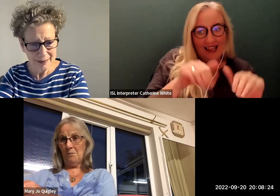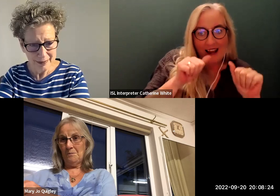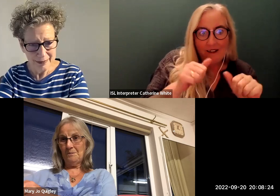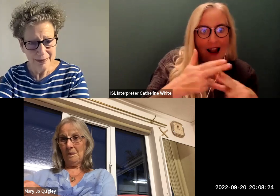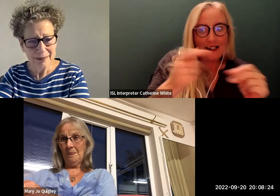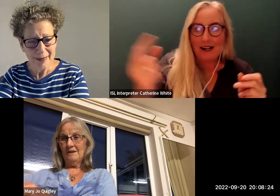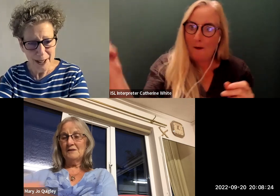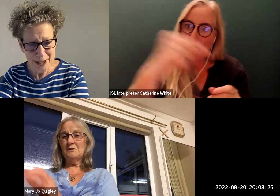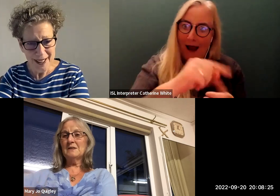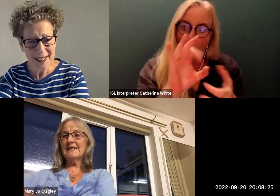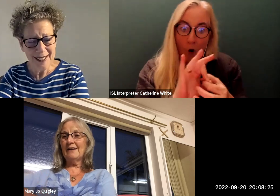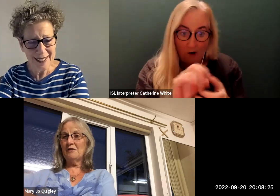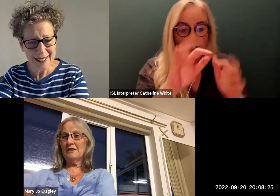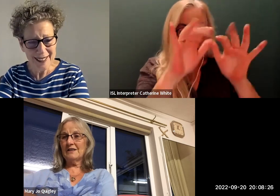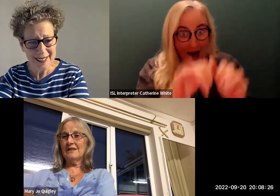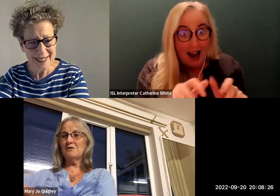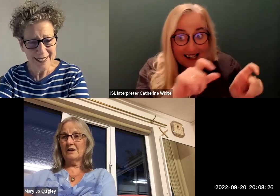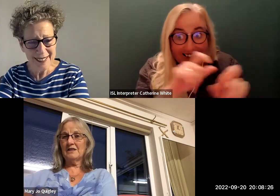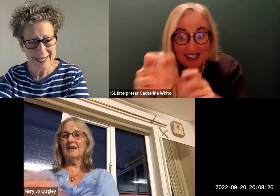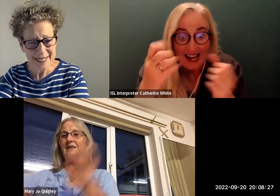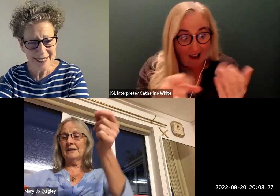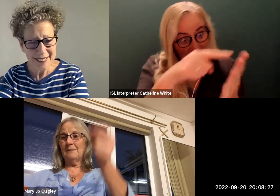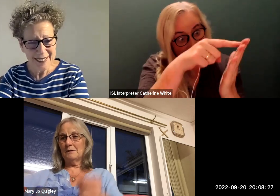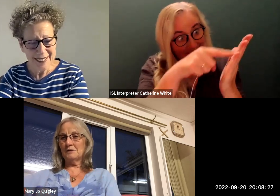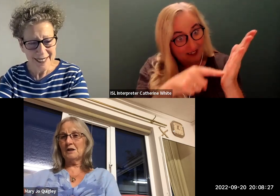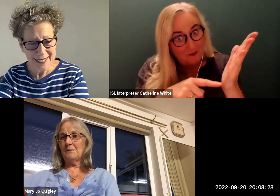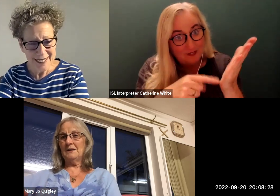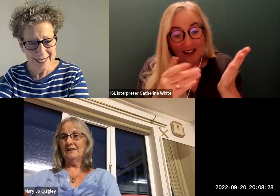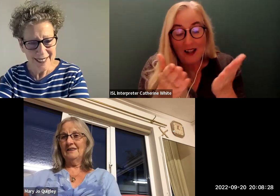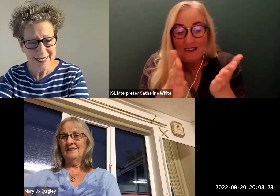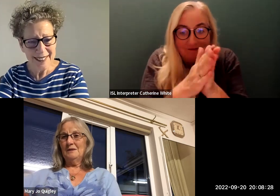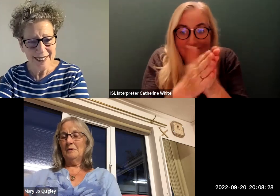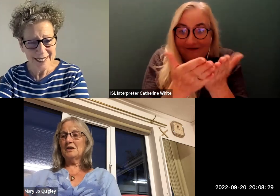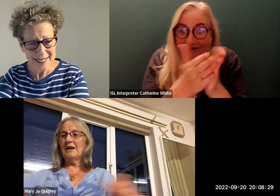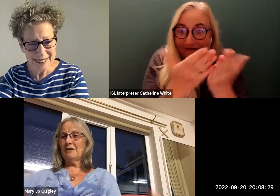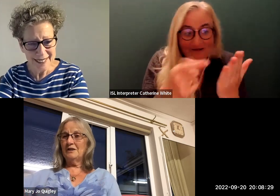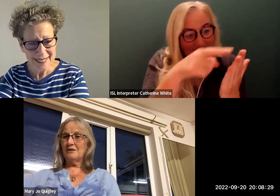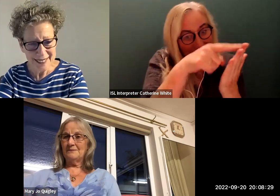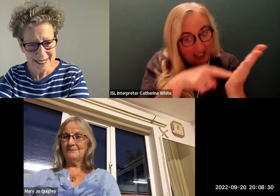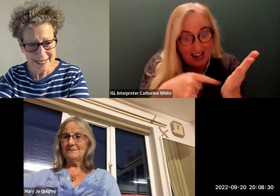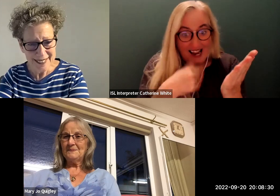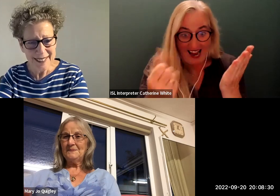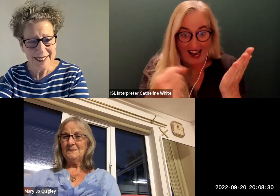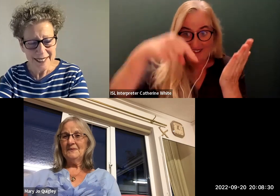came home. So we still have all that in writing in a little bound copy, which I have